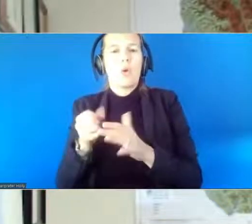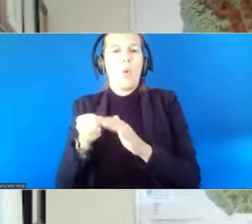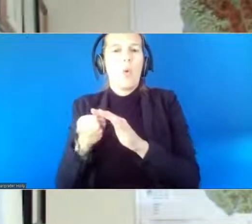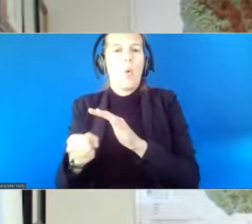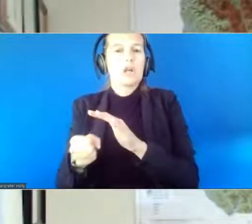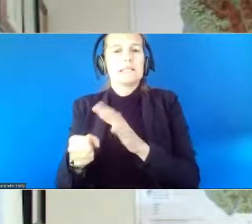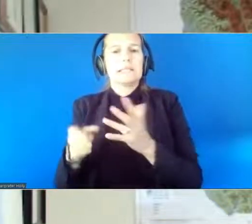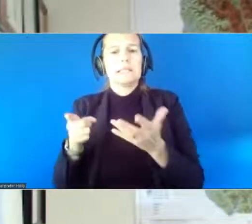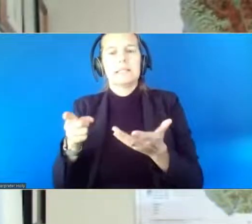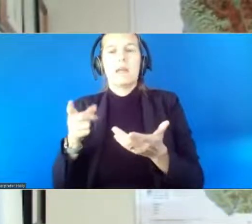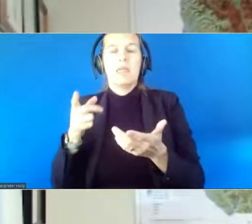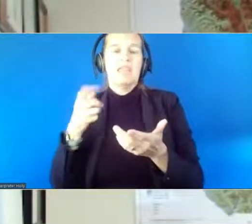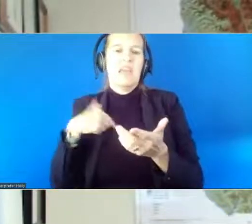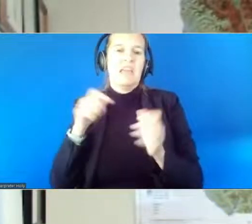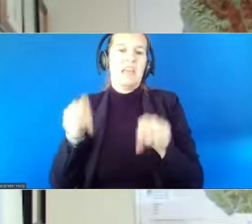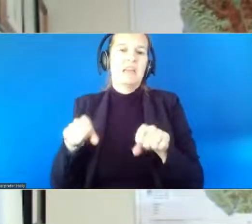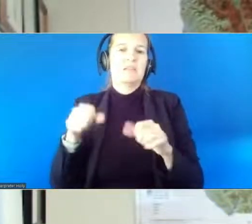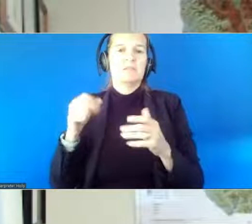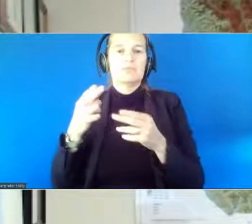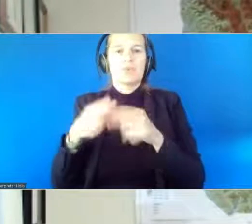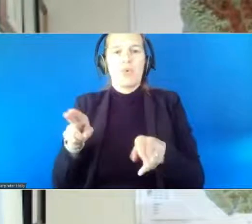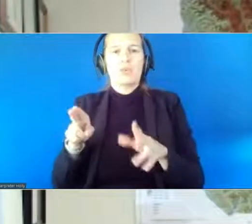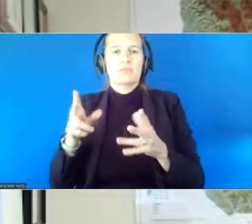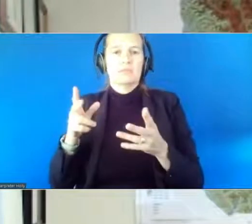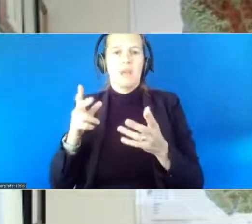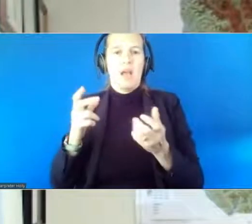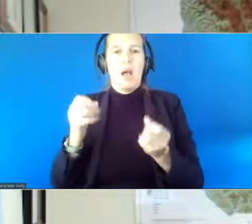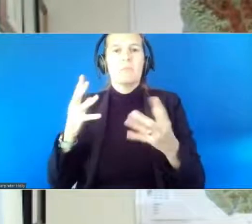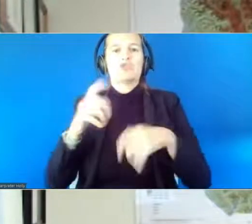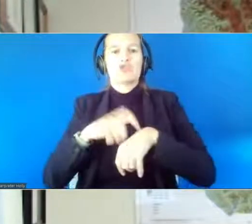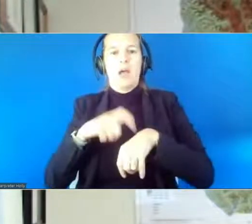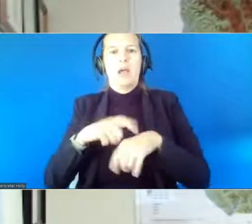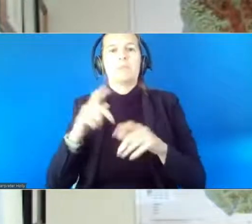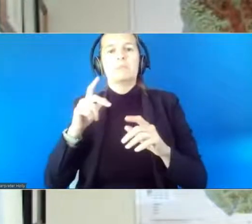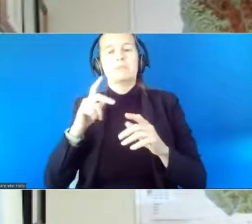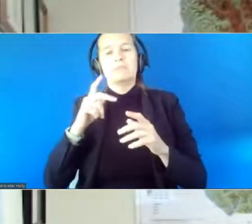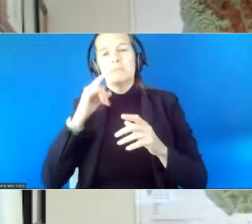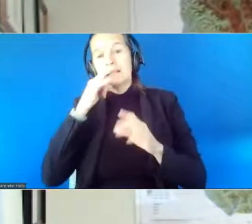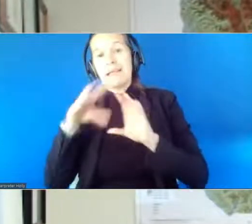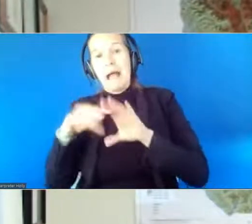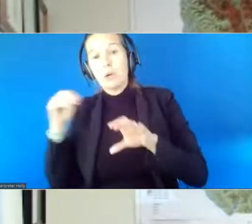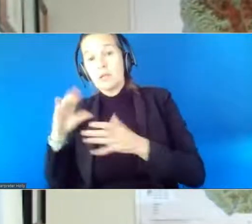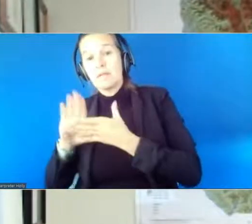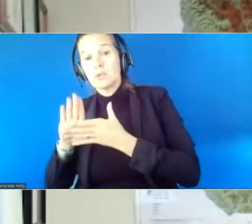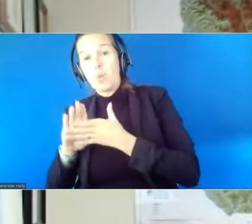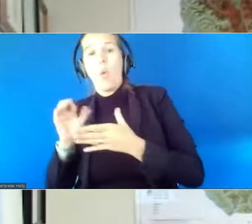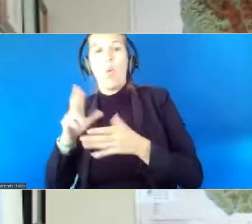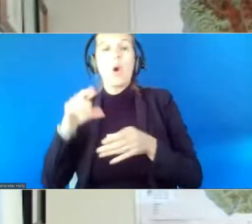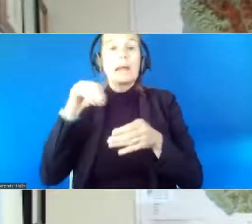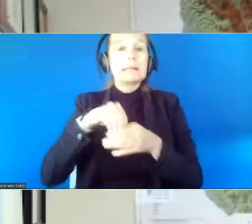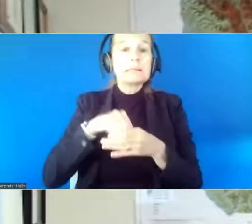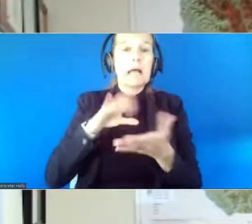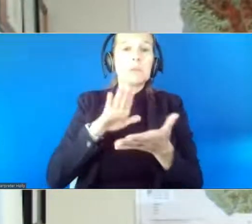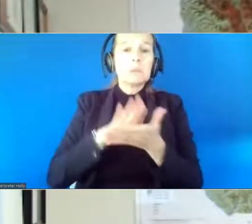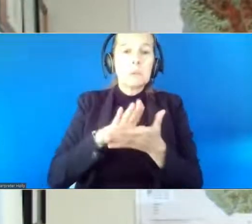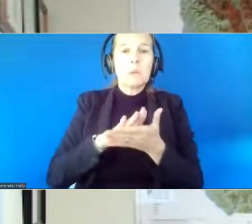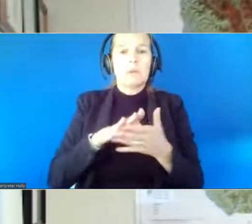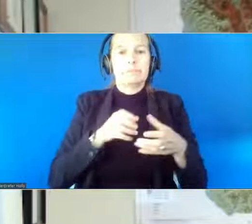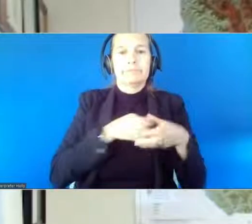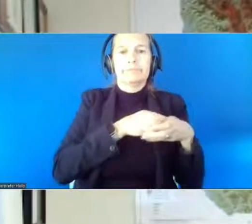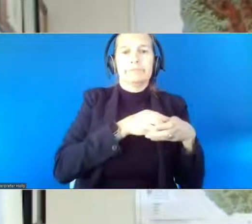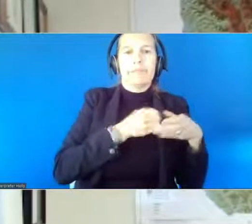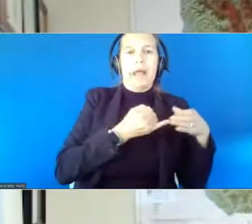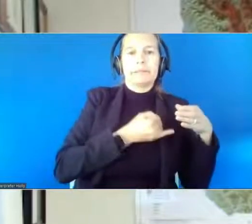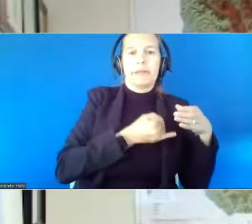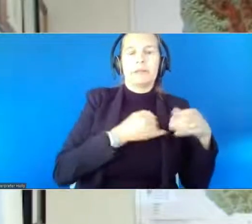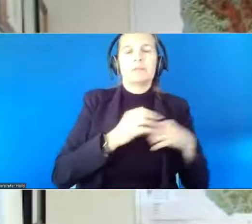burdens in the schools and a shortened quarantine outside of the schools. We now have several outbreaks in the